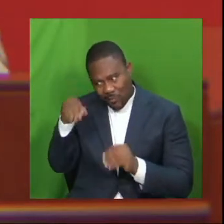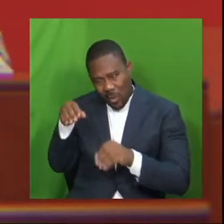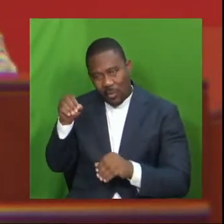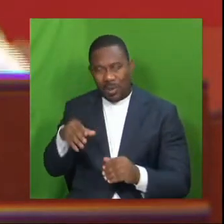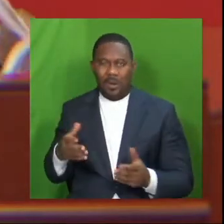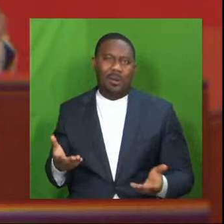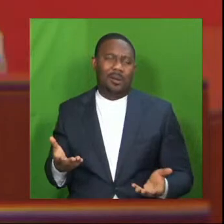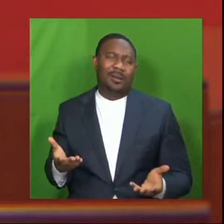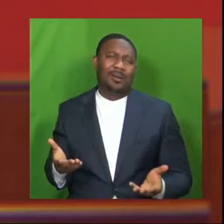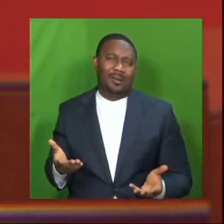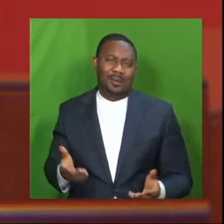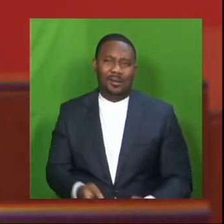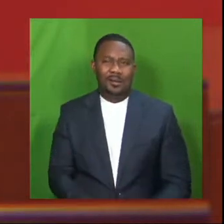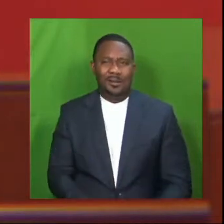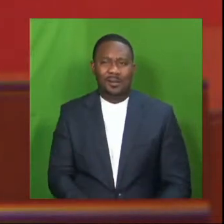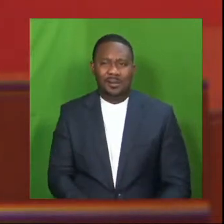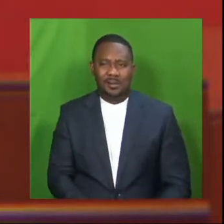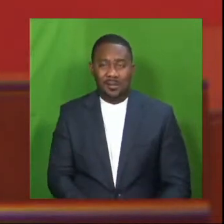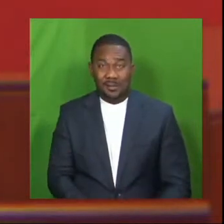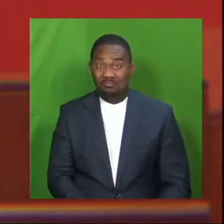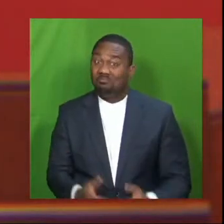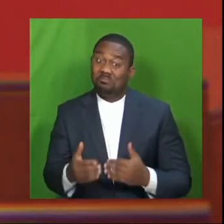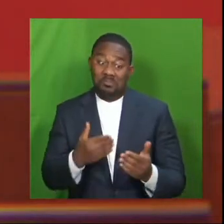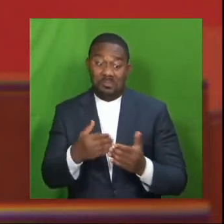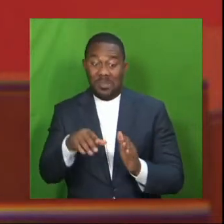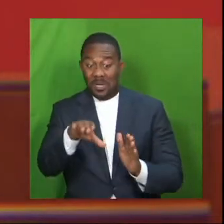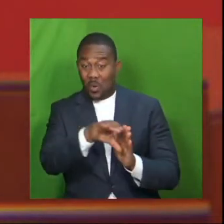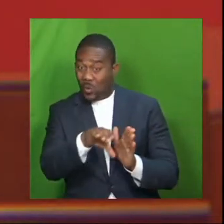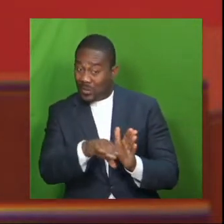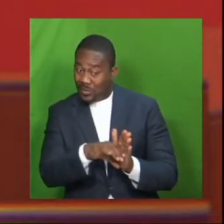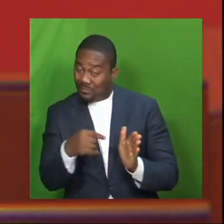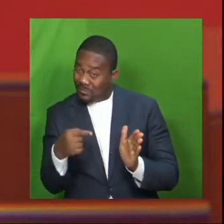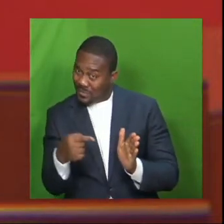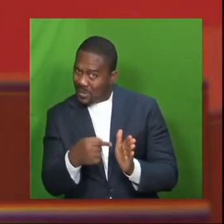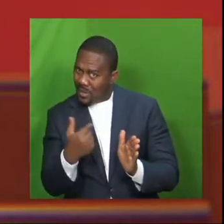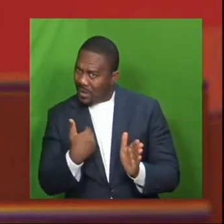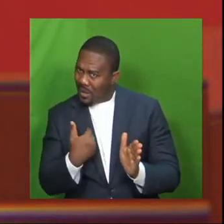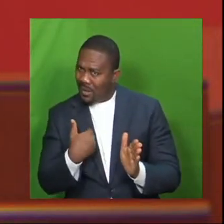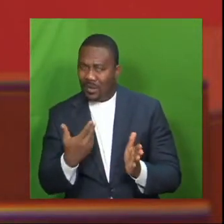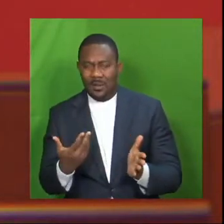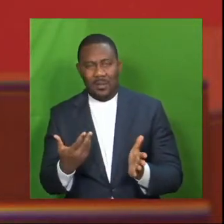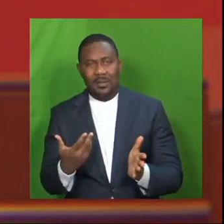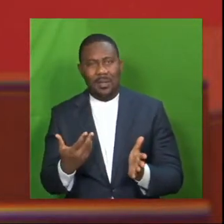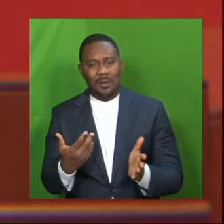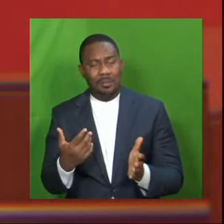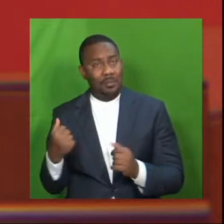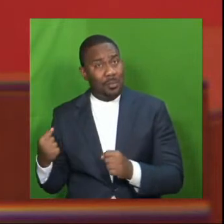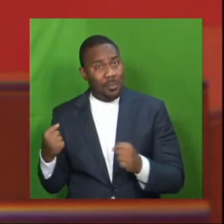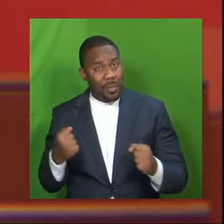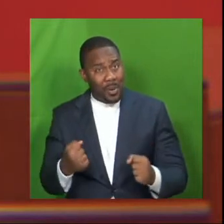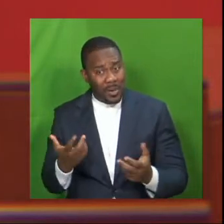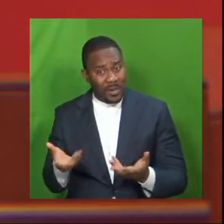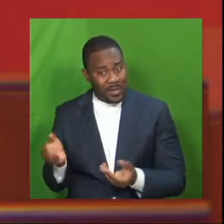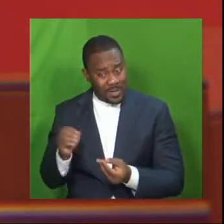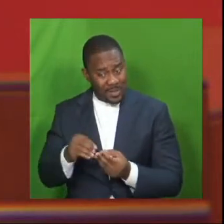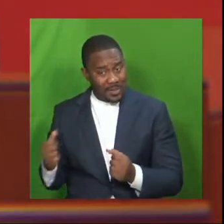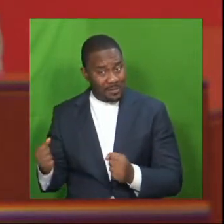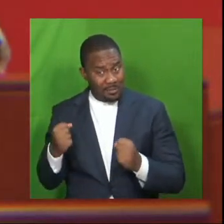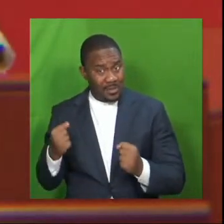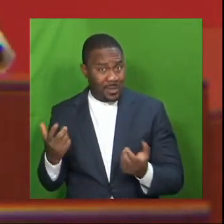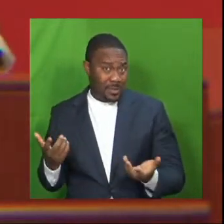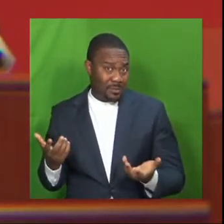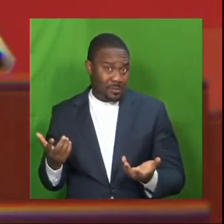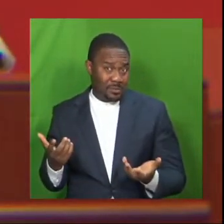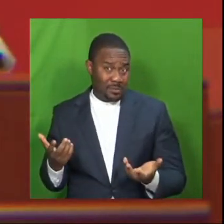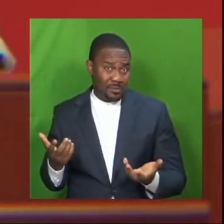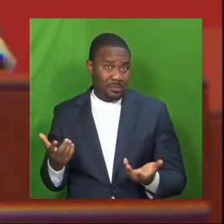standing orders. Even in the Constitution, we have the residual power. Where matters are not handled